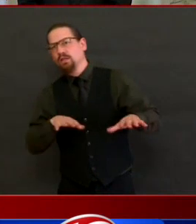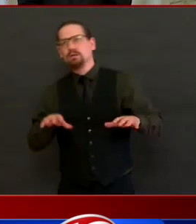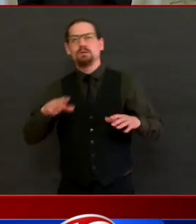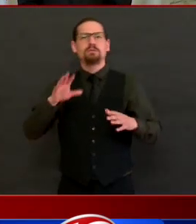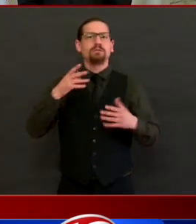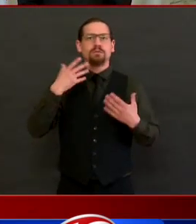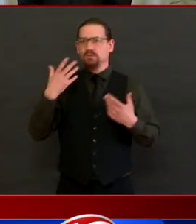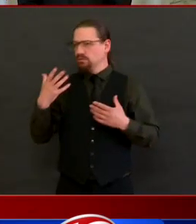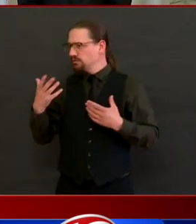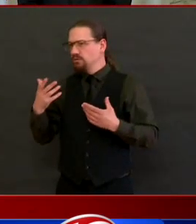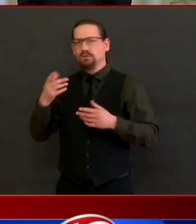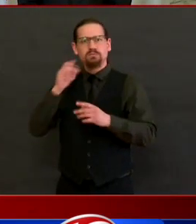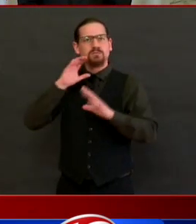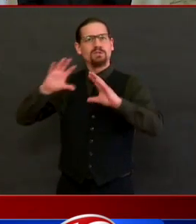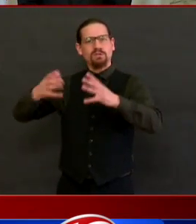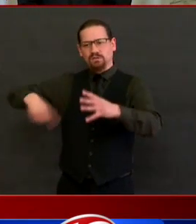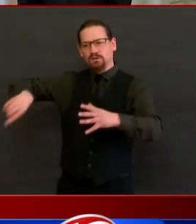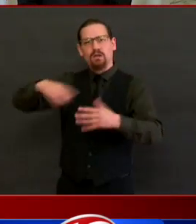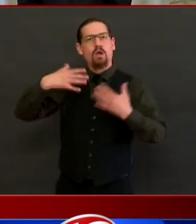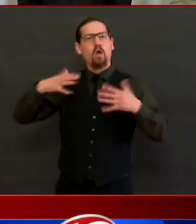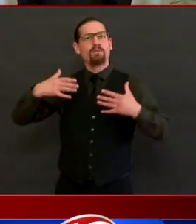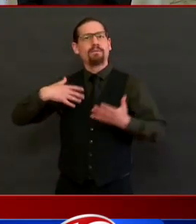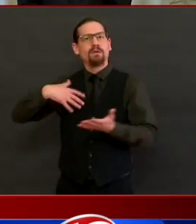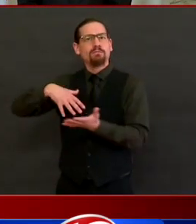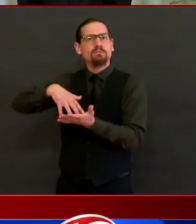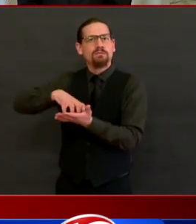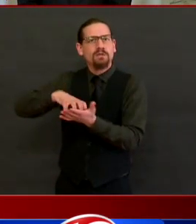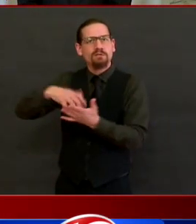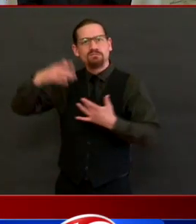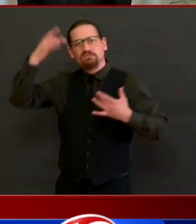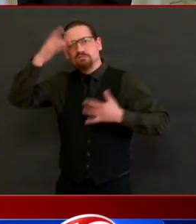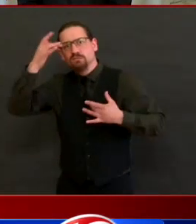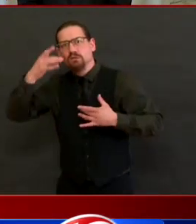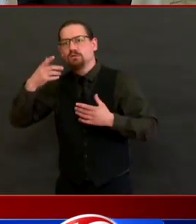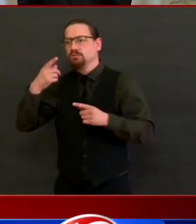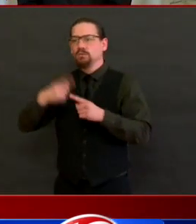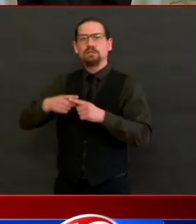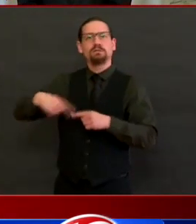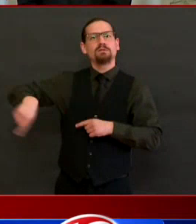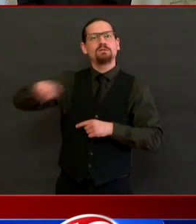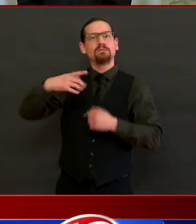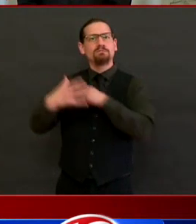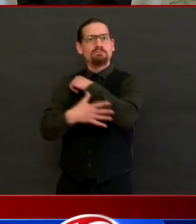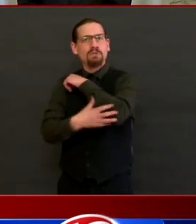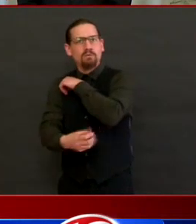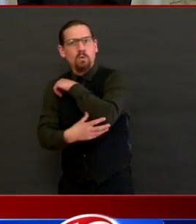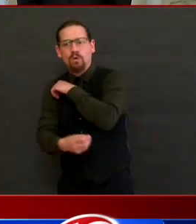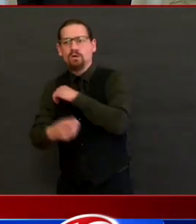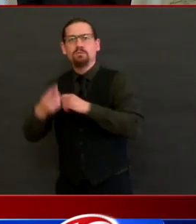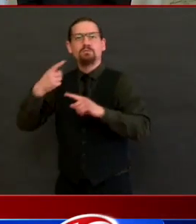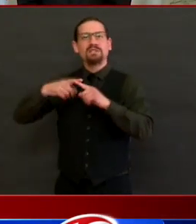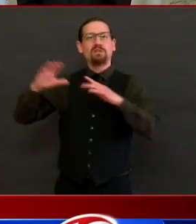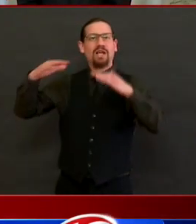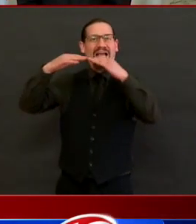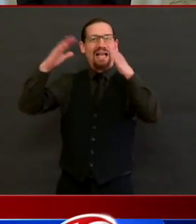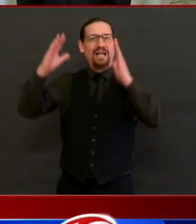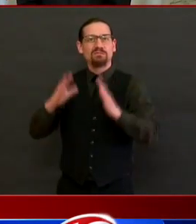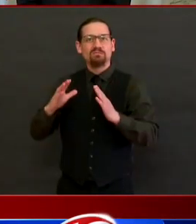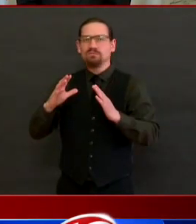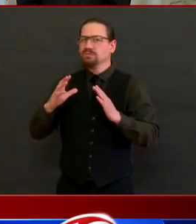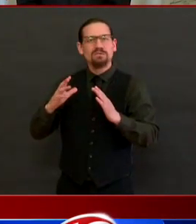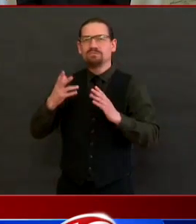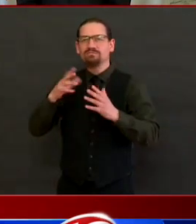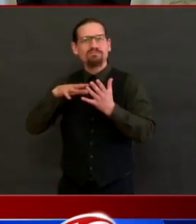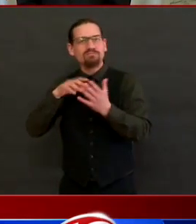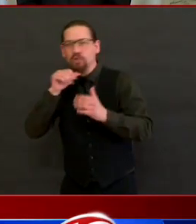you were living in poverty, you were housing insecure, you were had a difficult domestic situation, this has only made